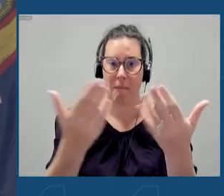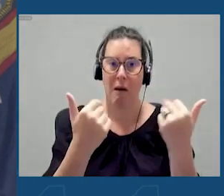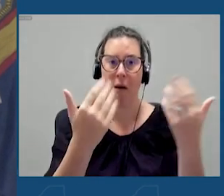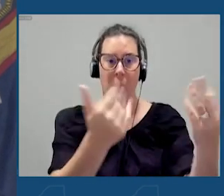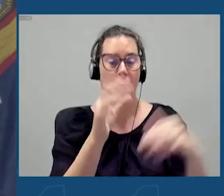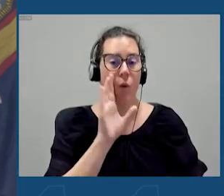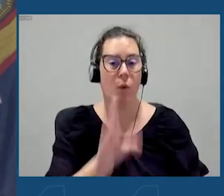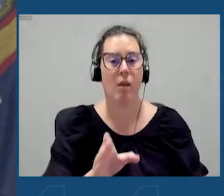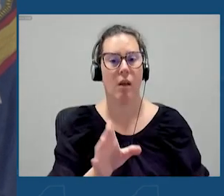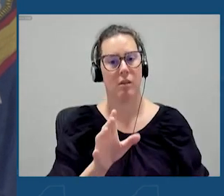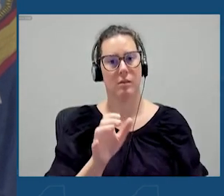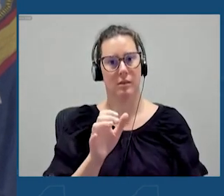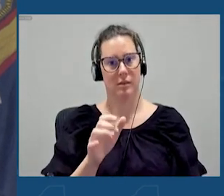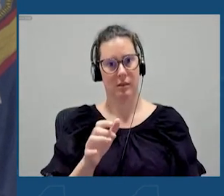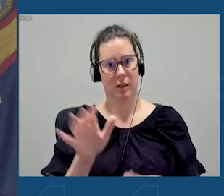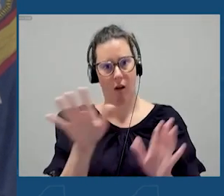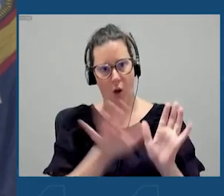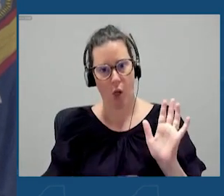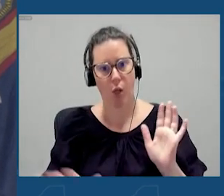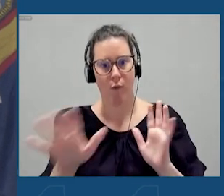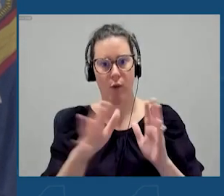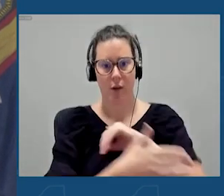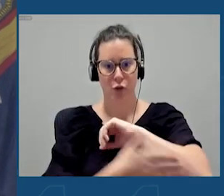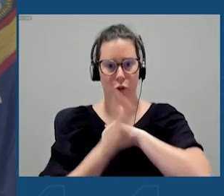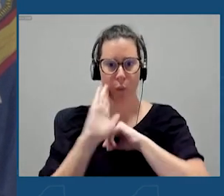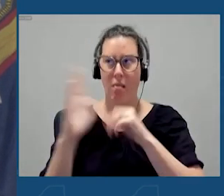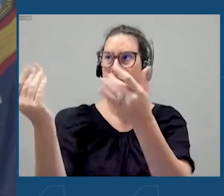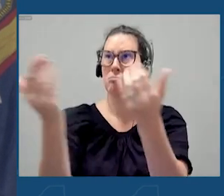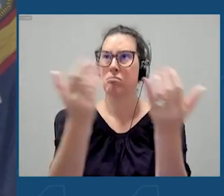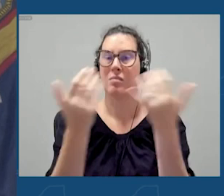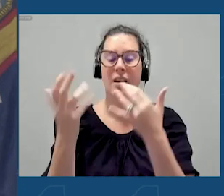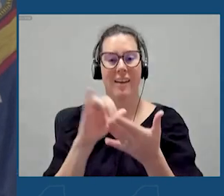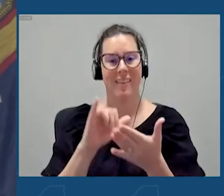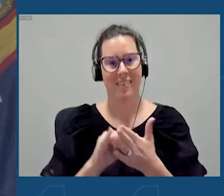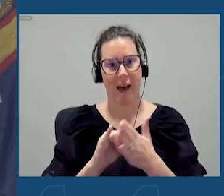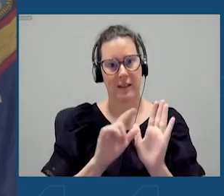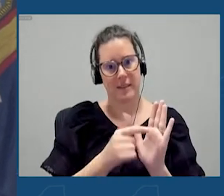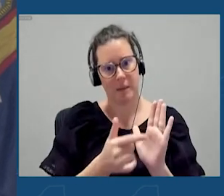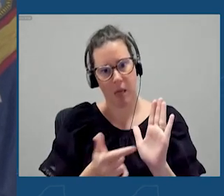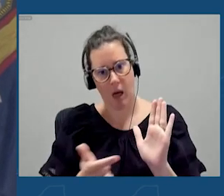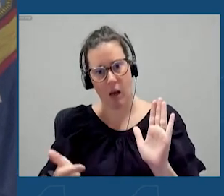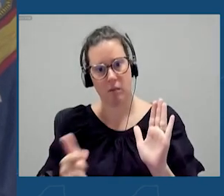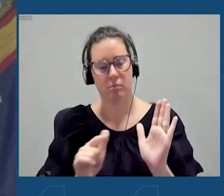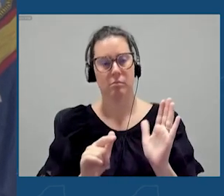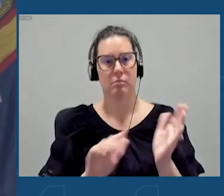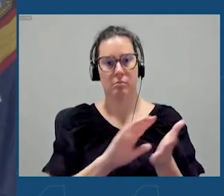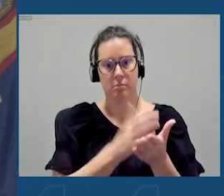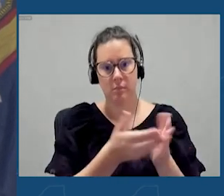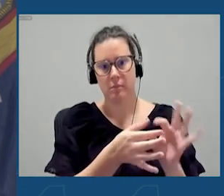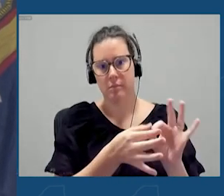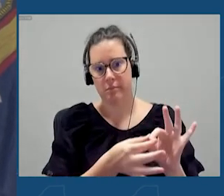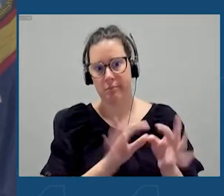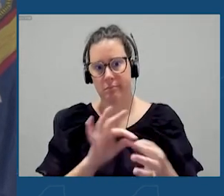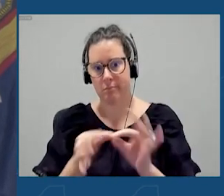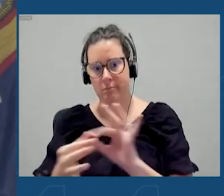all over the country. And I want to untangle that supply chain. You know, we heard about why Detroit was having trouble getting cars in the hands